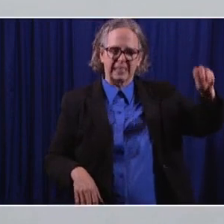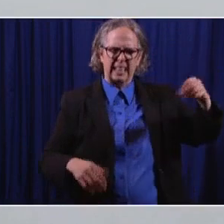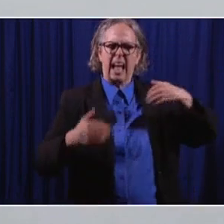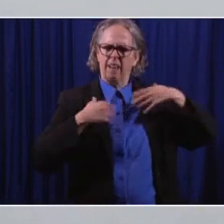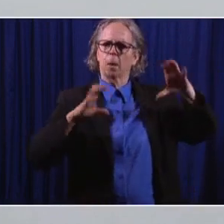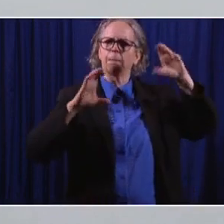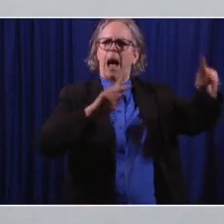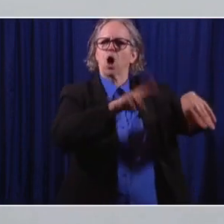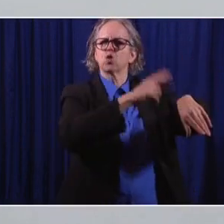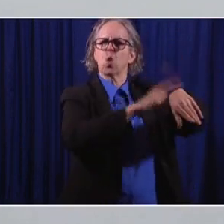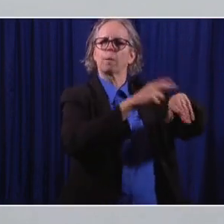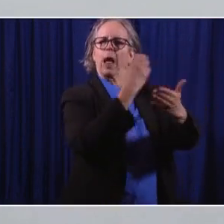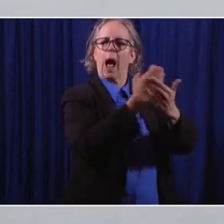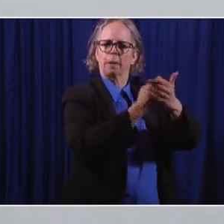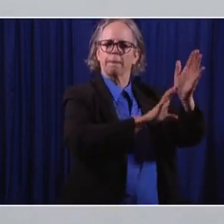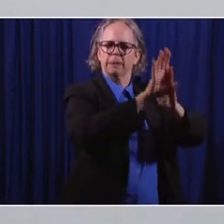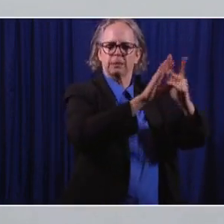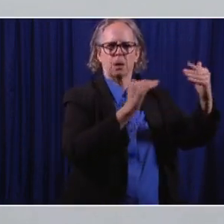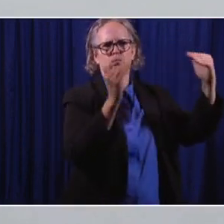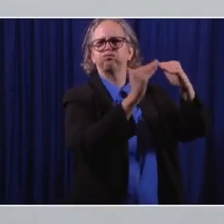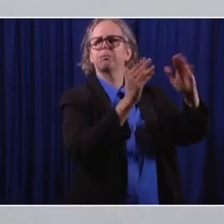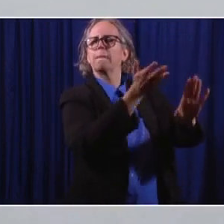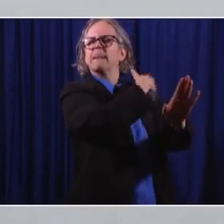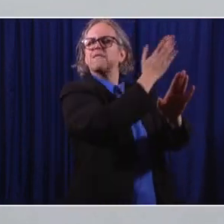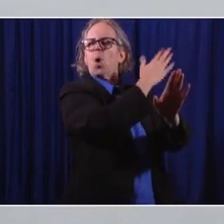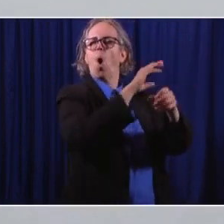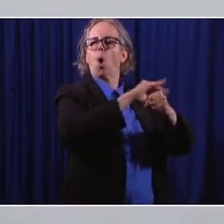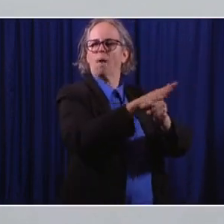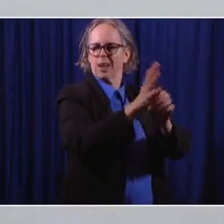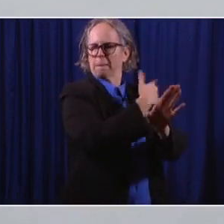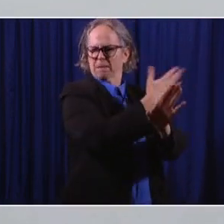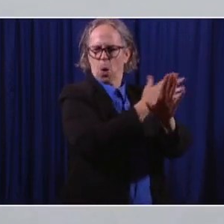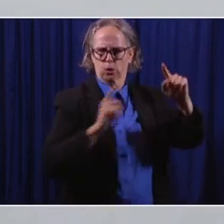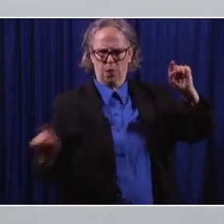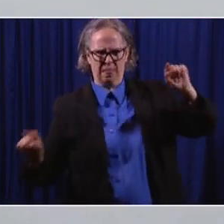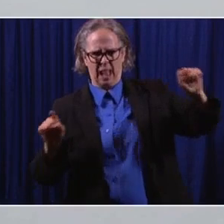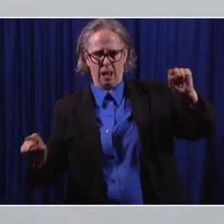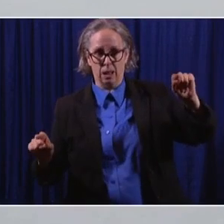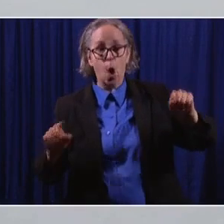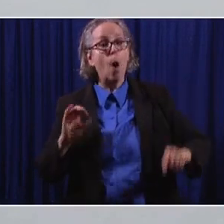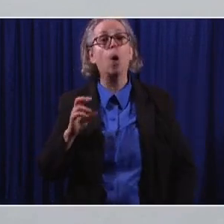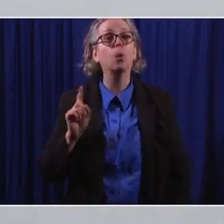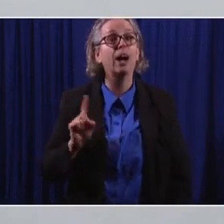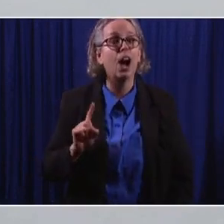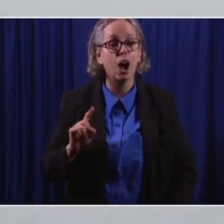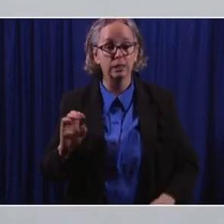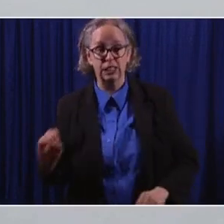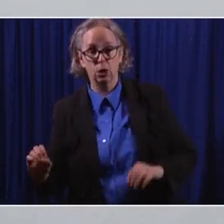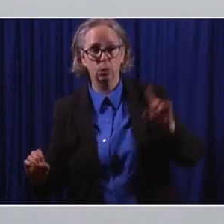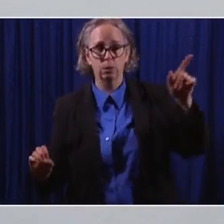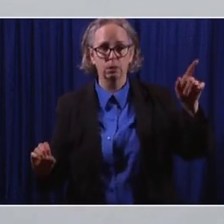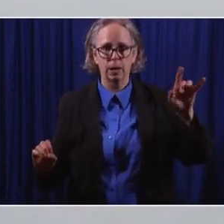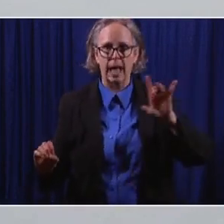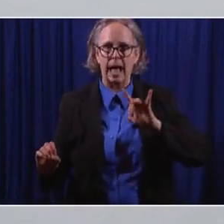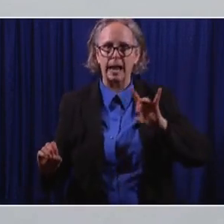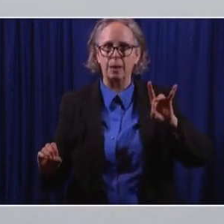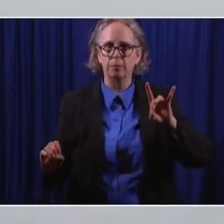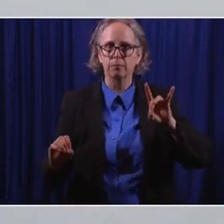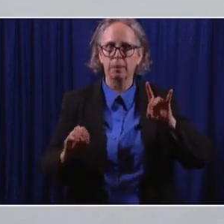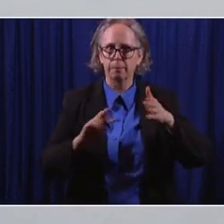returned to pre-pandemic levels in March. Ohio received a score of 88. We were